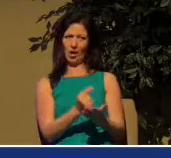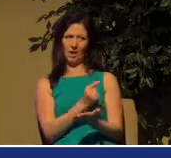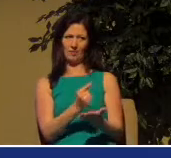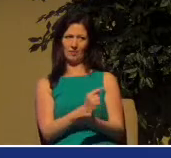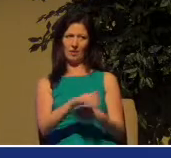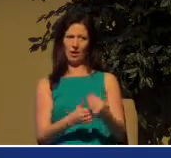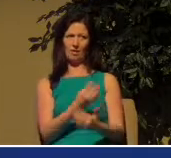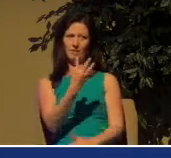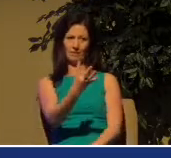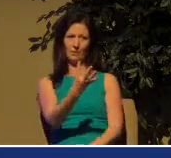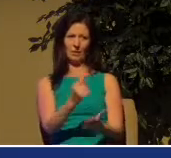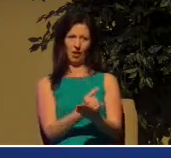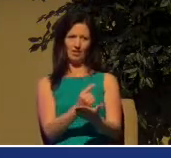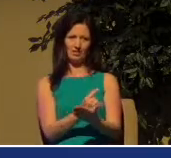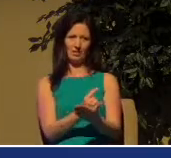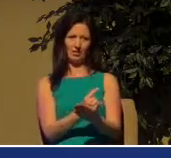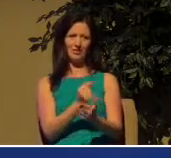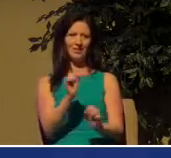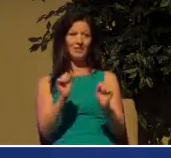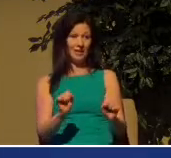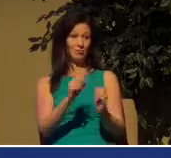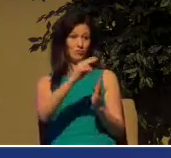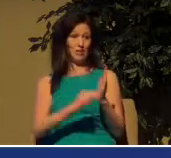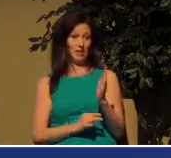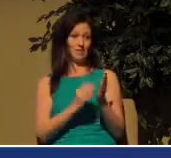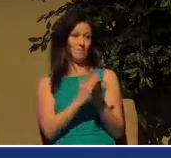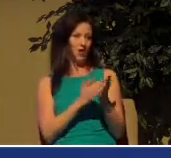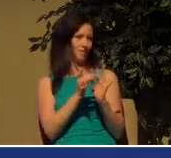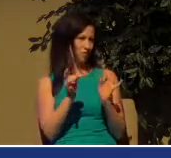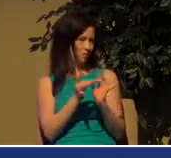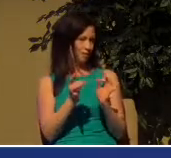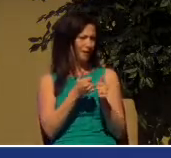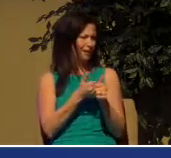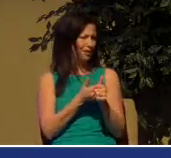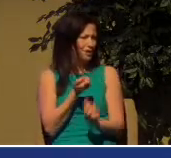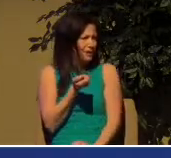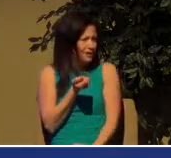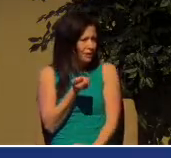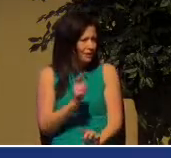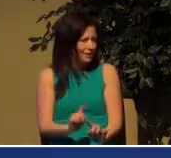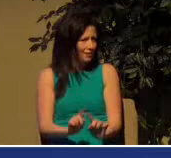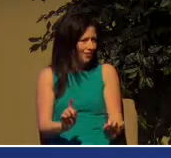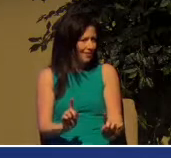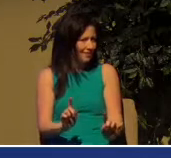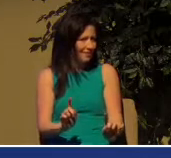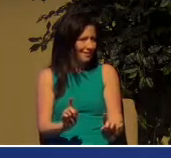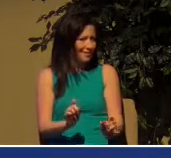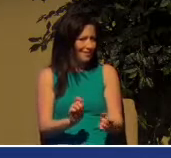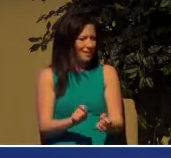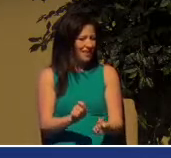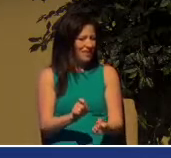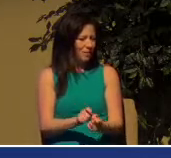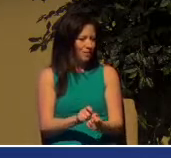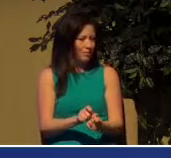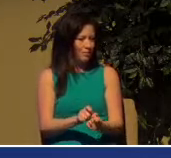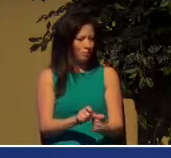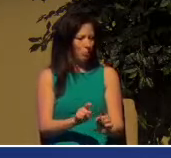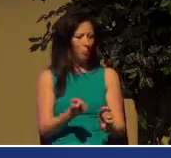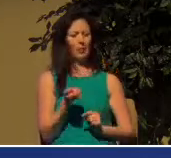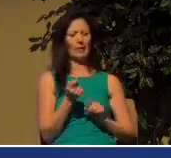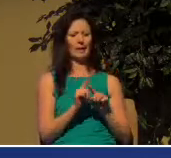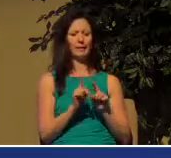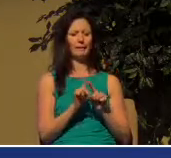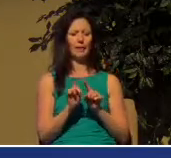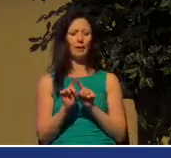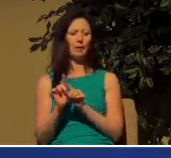Gospels in the New Testament. Each story is slightly different, and the details are somewhat different because the